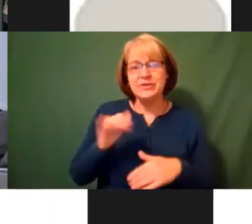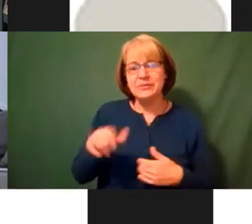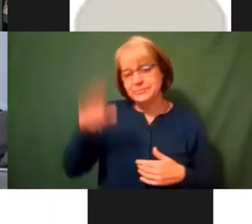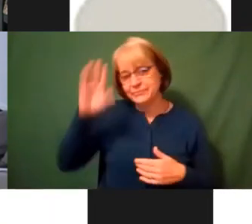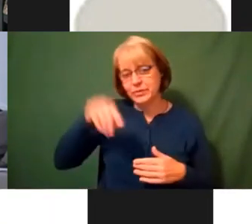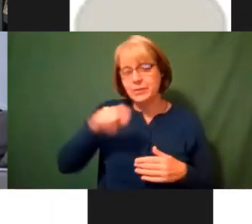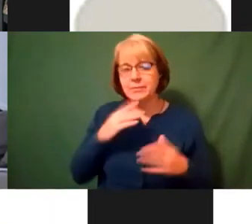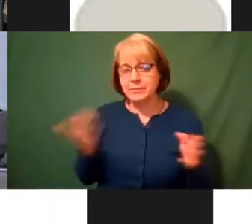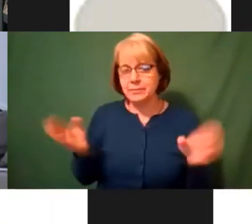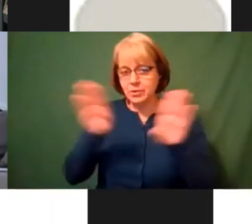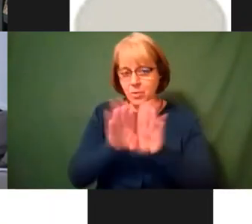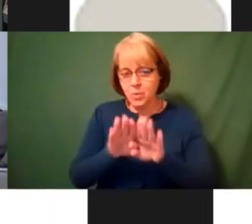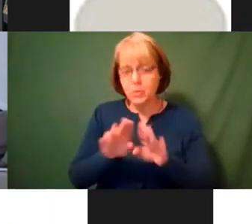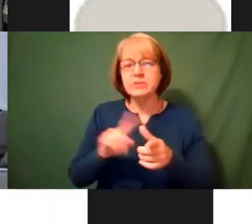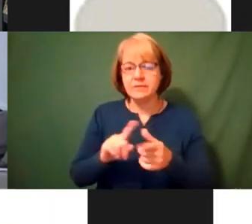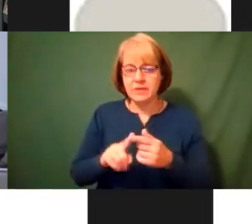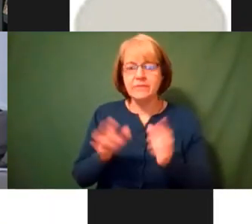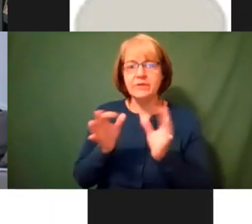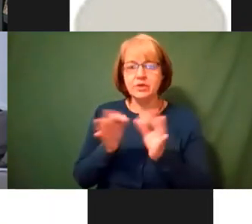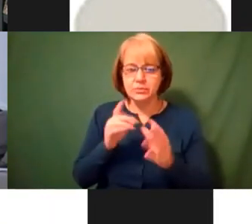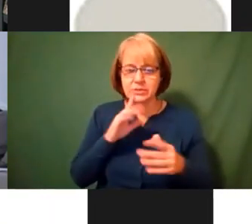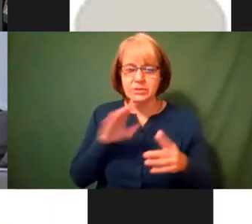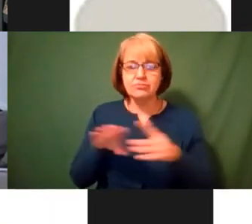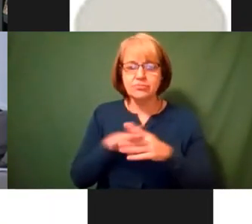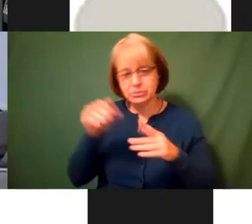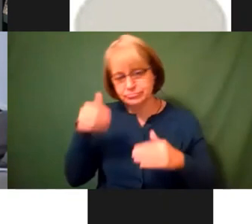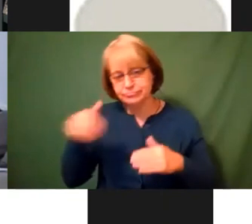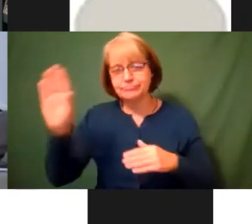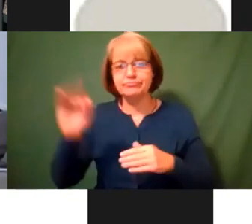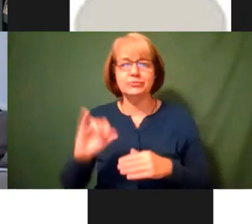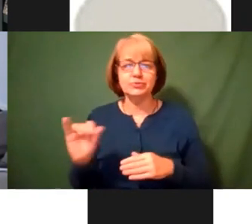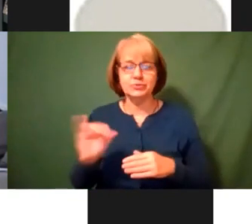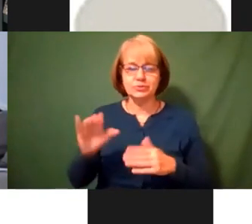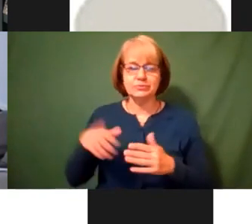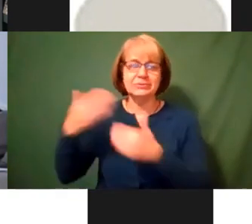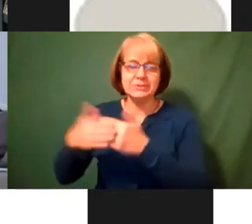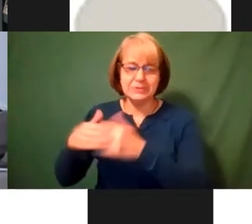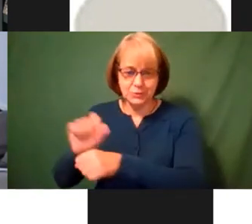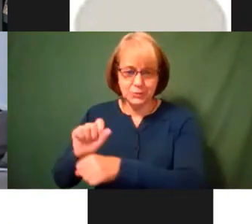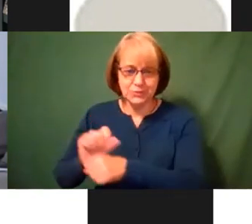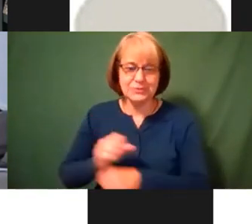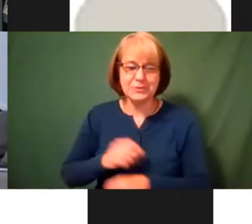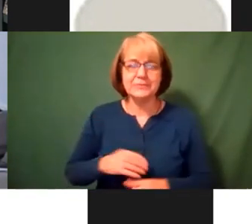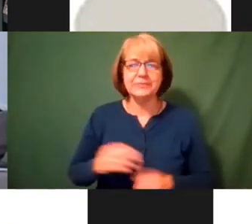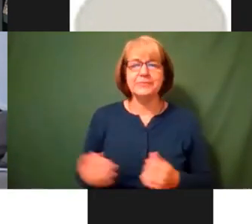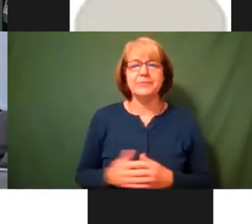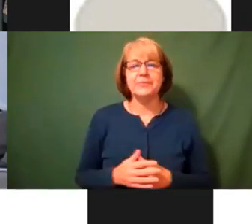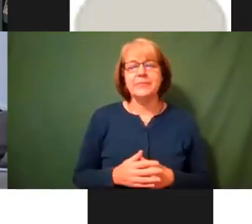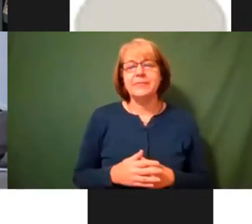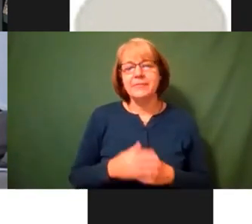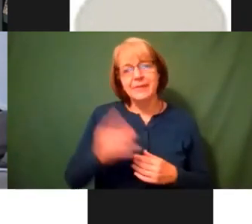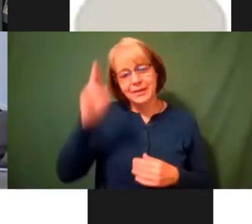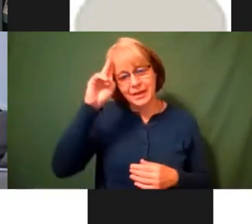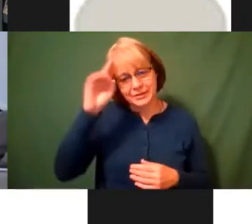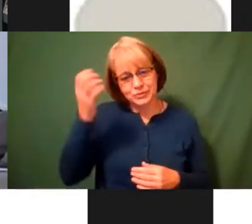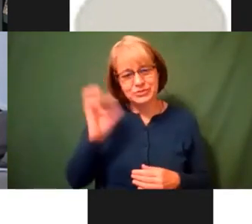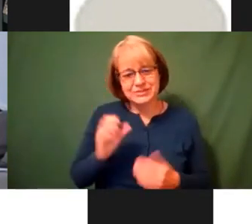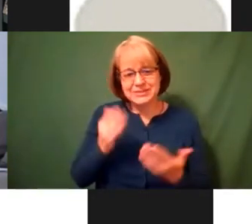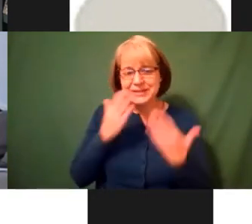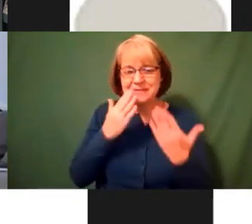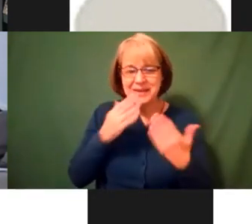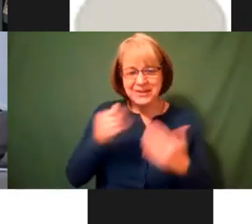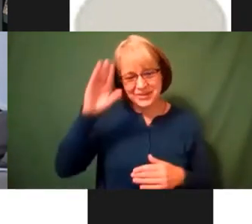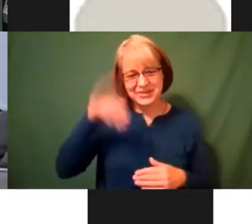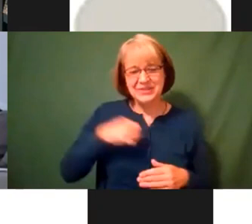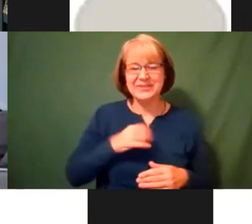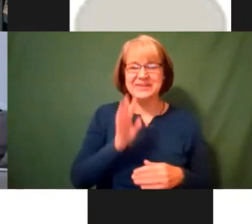so that they can also take a break go on to what they need to do next. So Helena and Christine, thank you. I know I talk